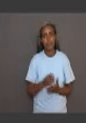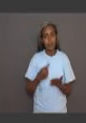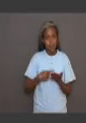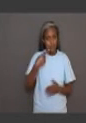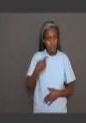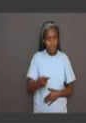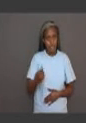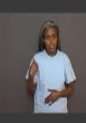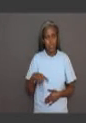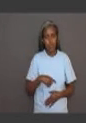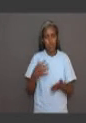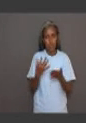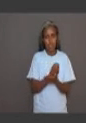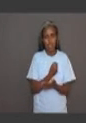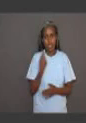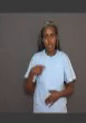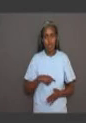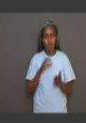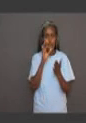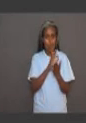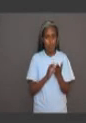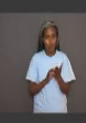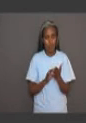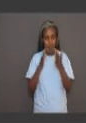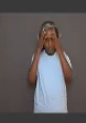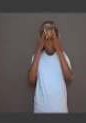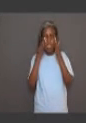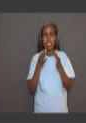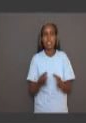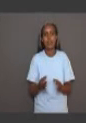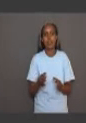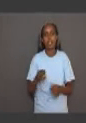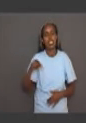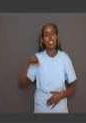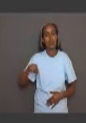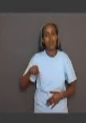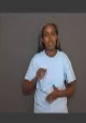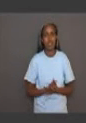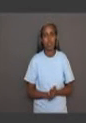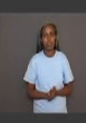Next, we take our formula for determining the quartiles.